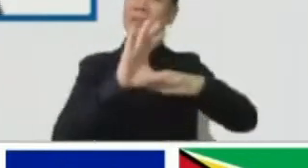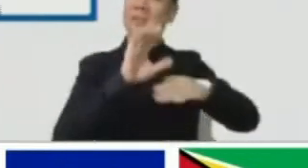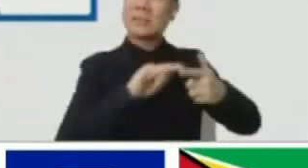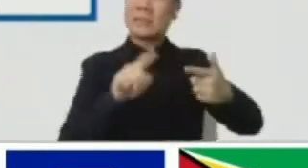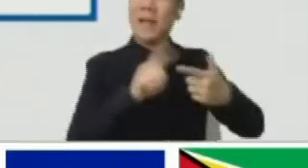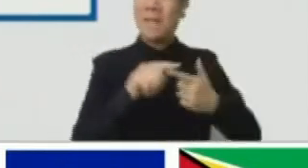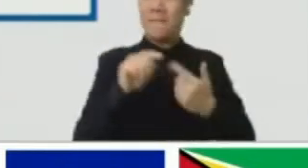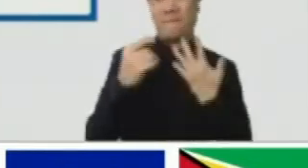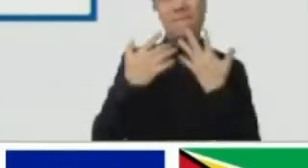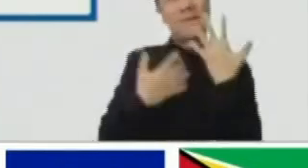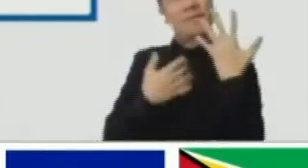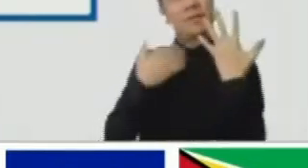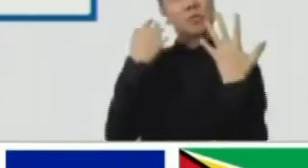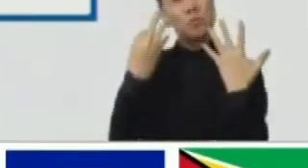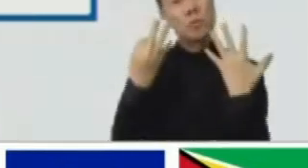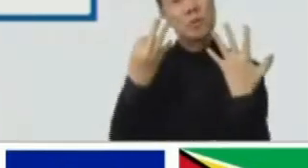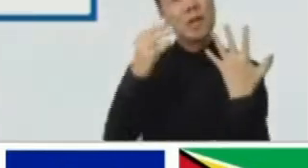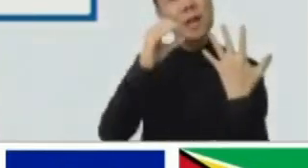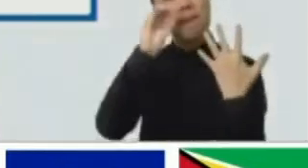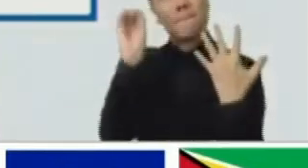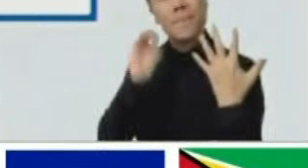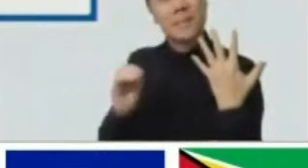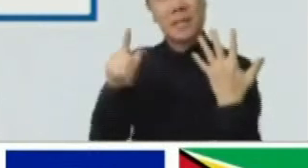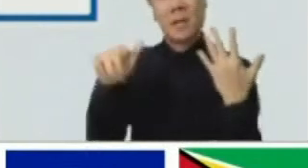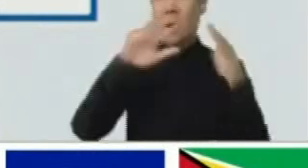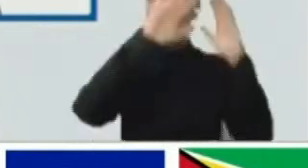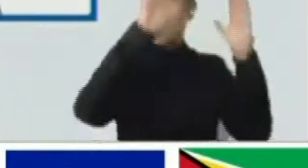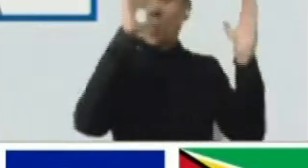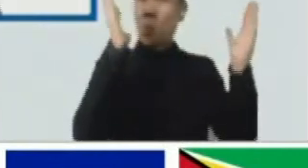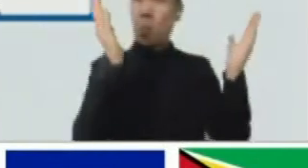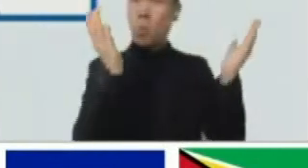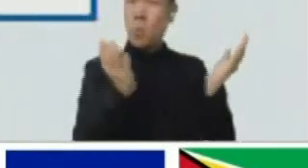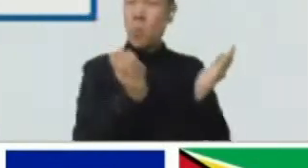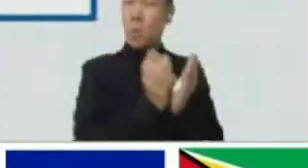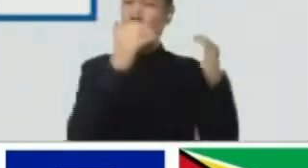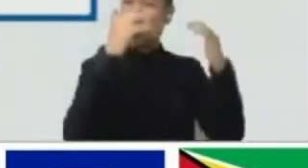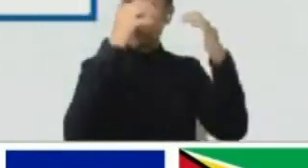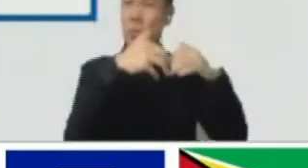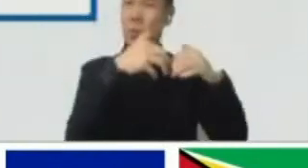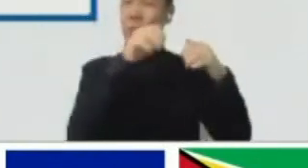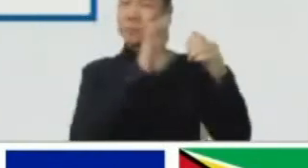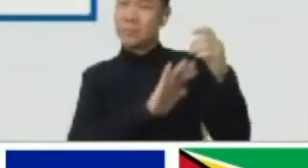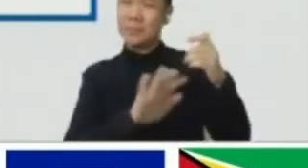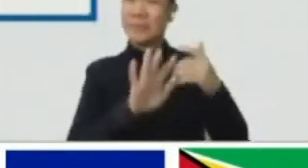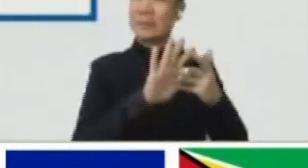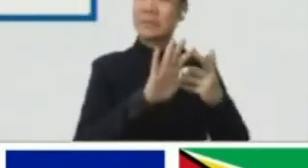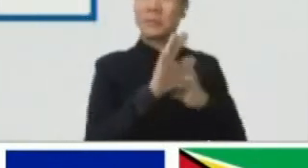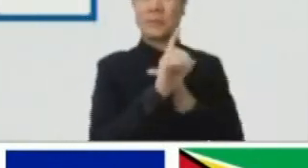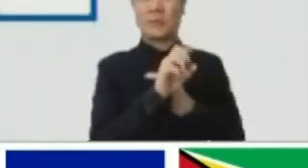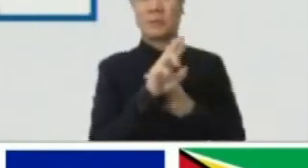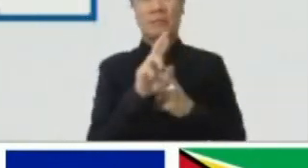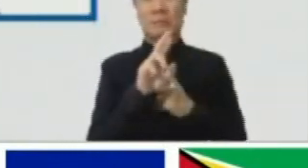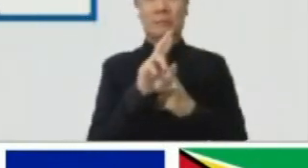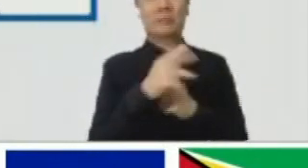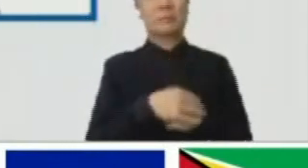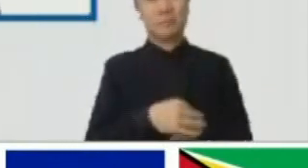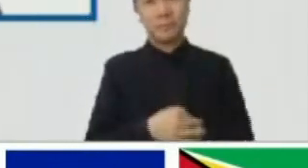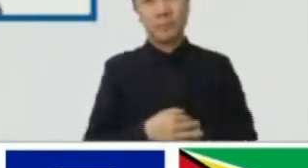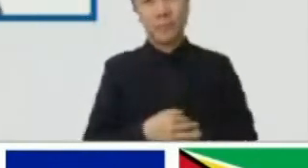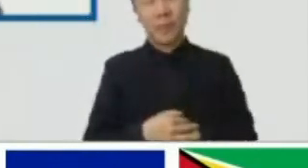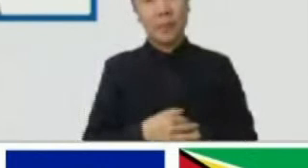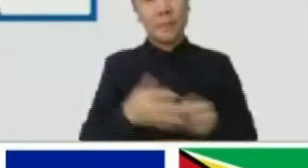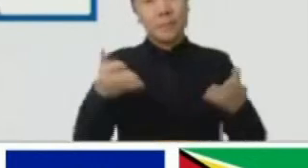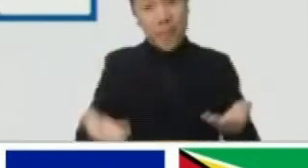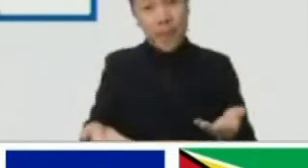53% of reported global economic losses due to climate-related disasters. This regional platform